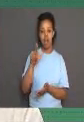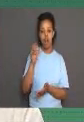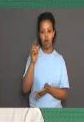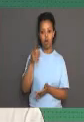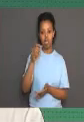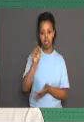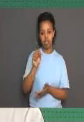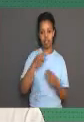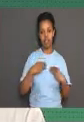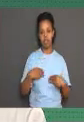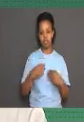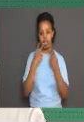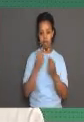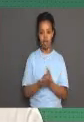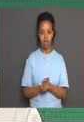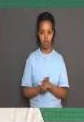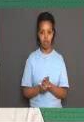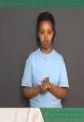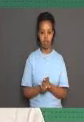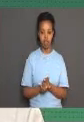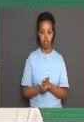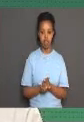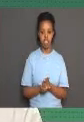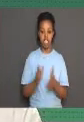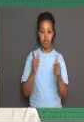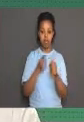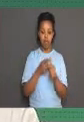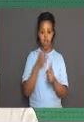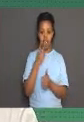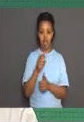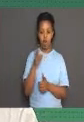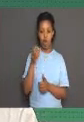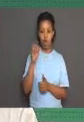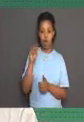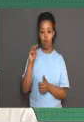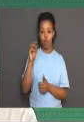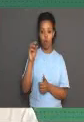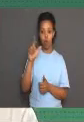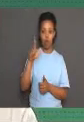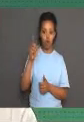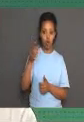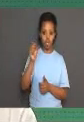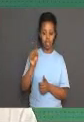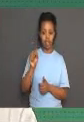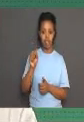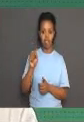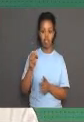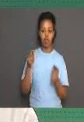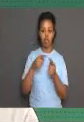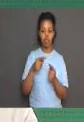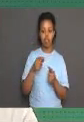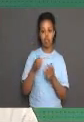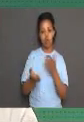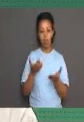structure. In contrast to homologous structures in comparative anatomy, there